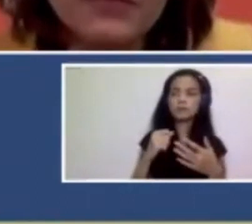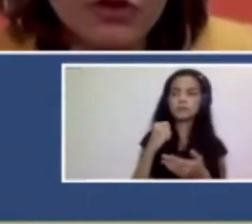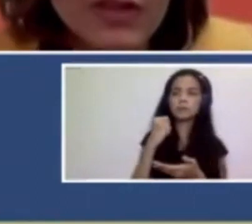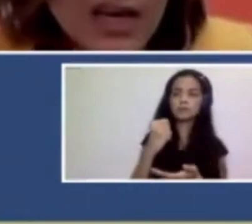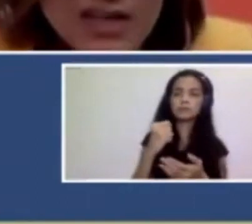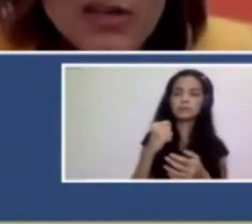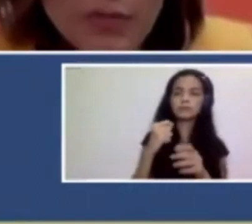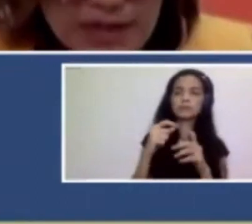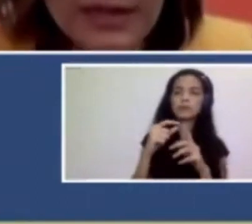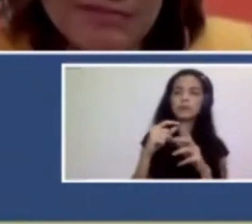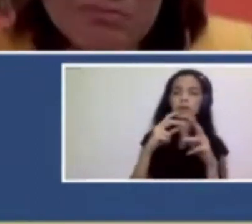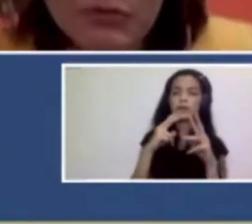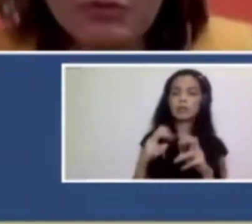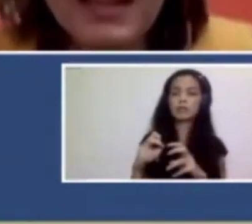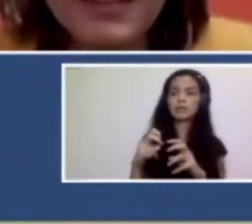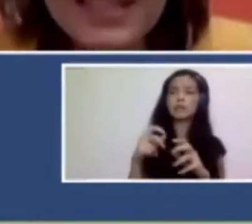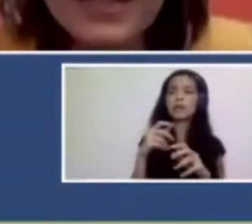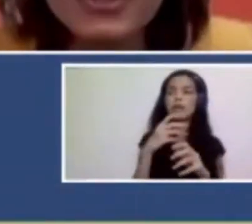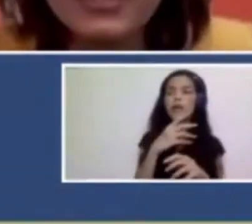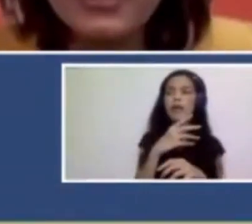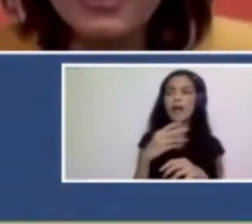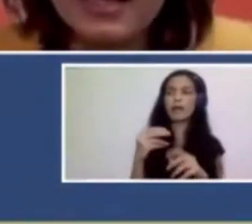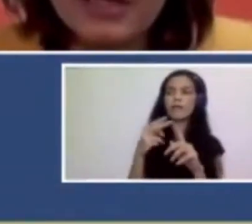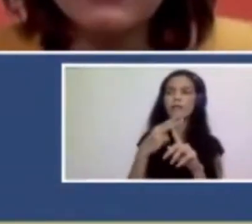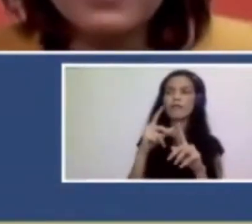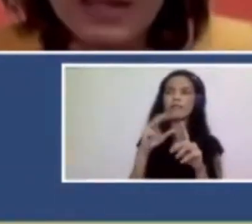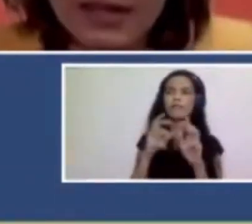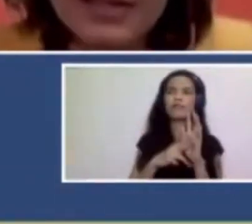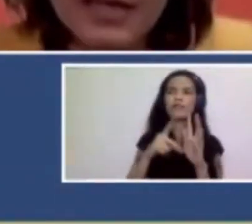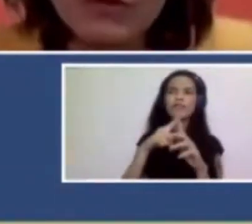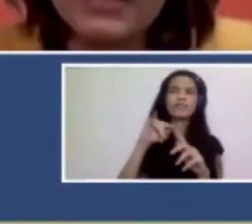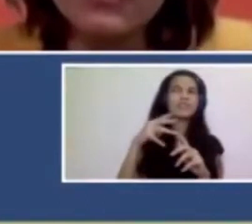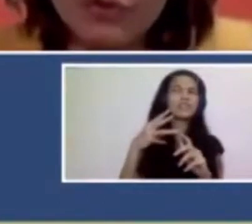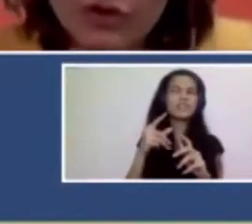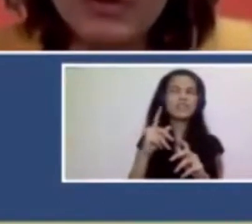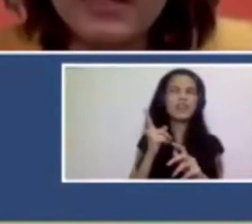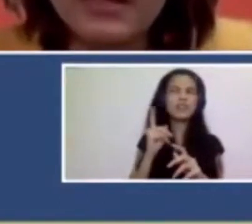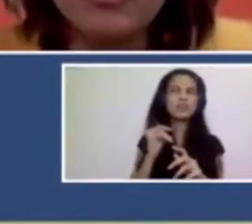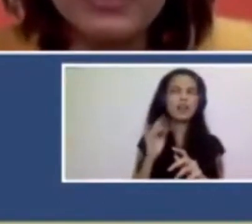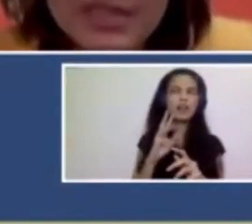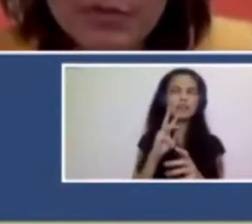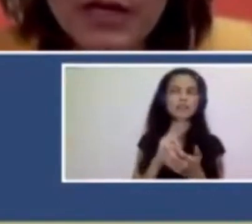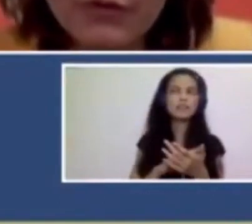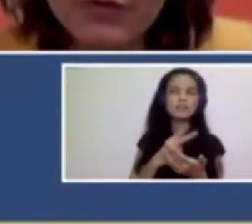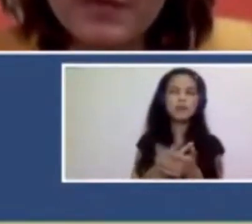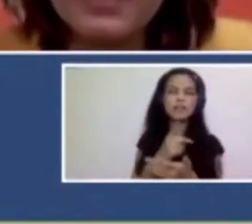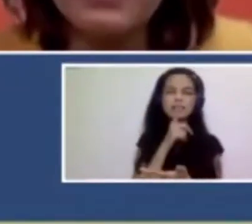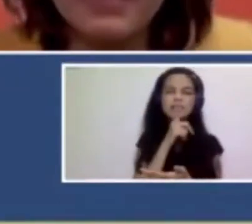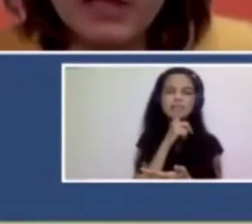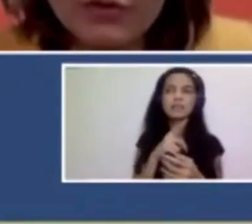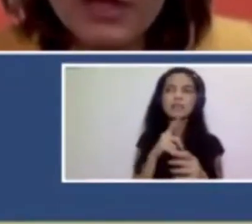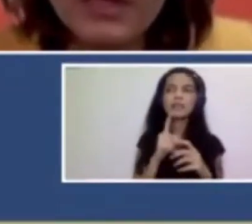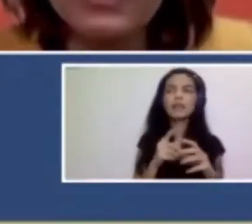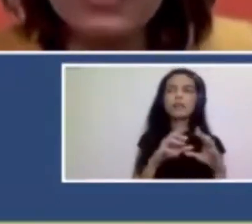in Frontier, something like that could be the translation. And it was, the desire was to talk in a multidisciplinary group, and